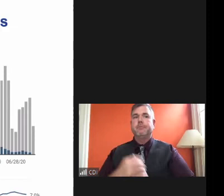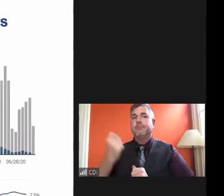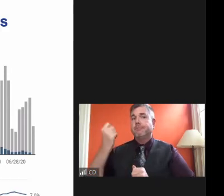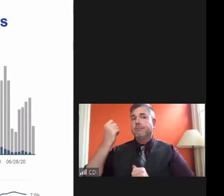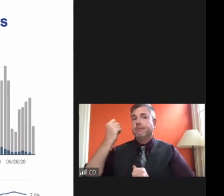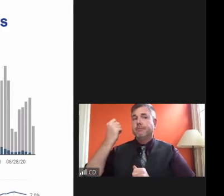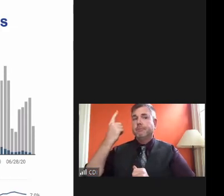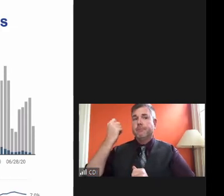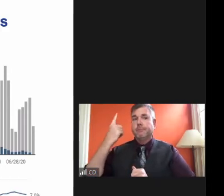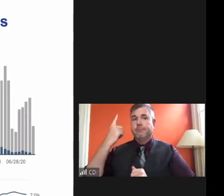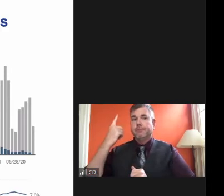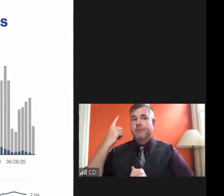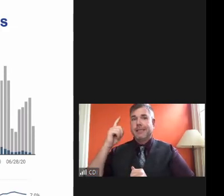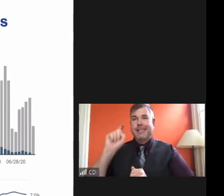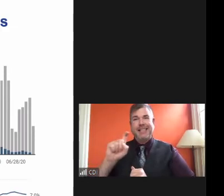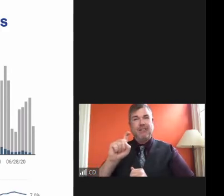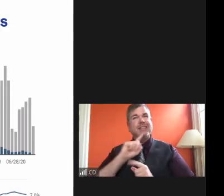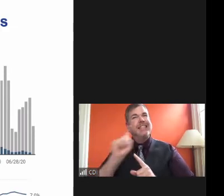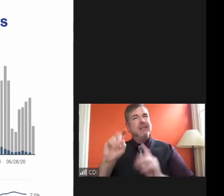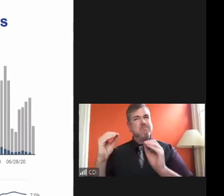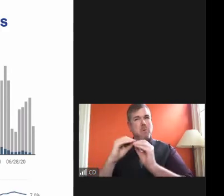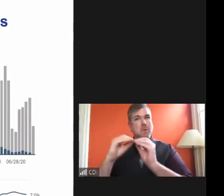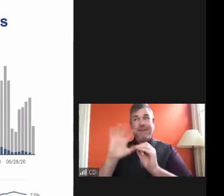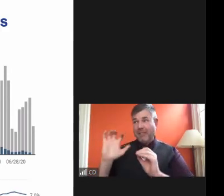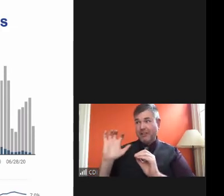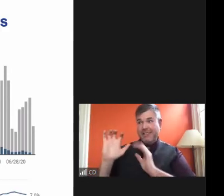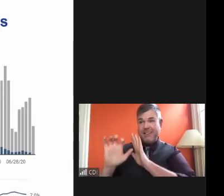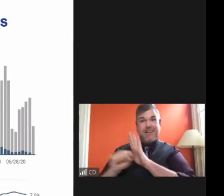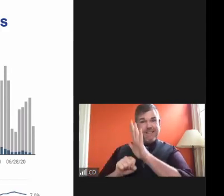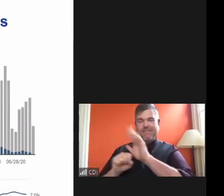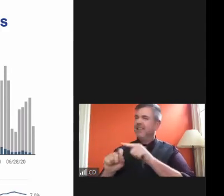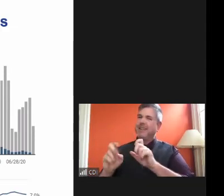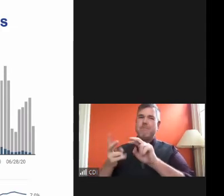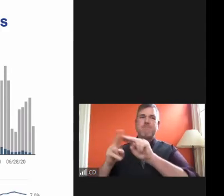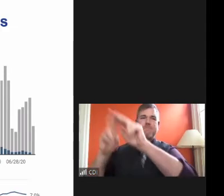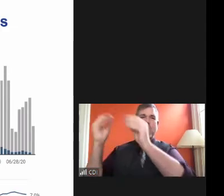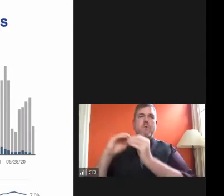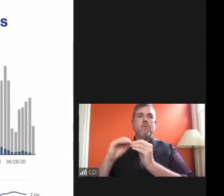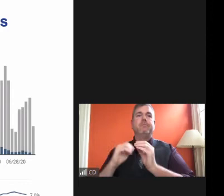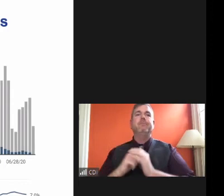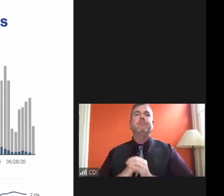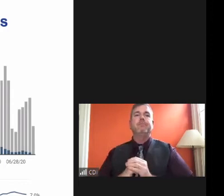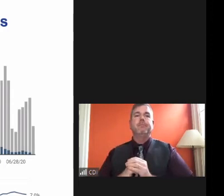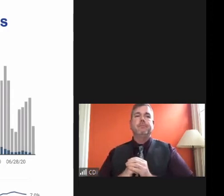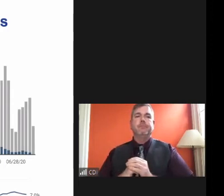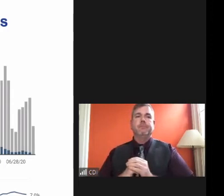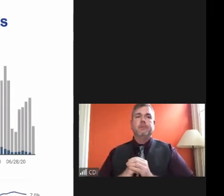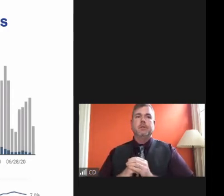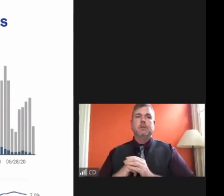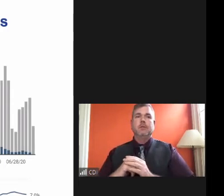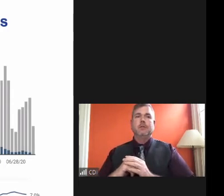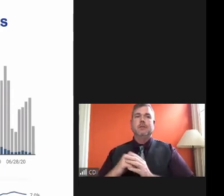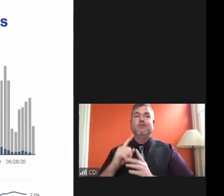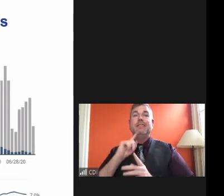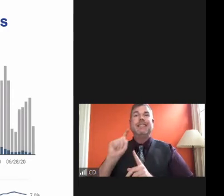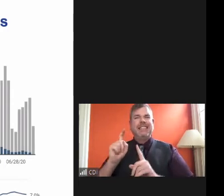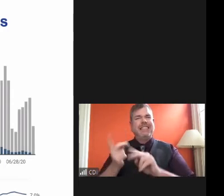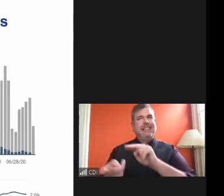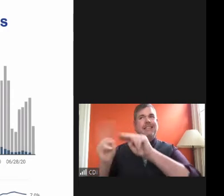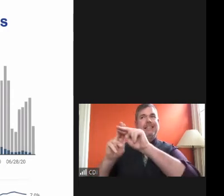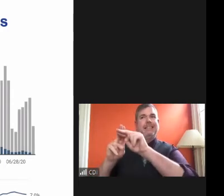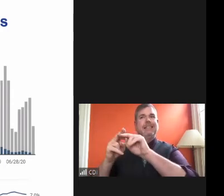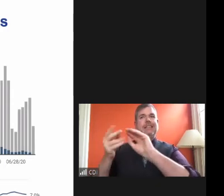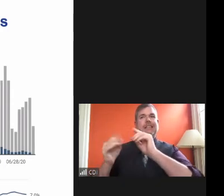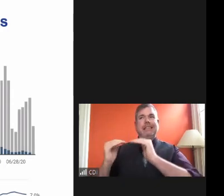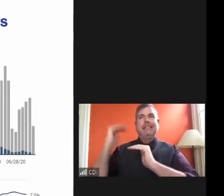on a given day. The bottom there, importantly, shows the proportion of tests that are positive. Some